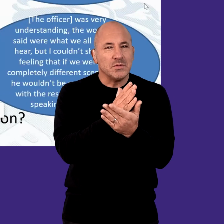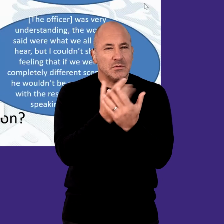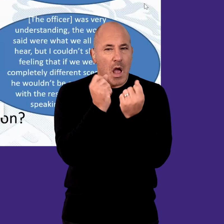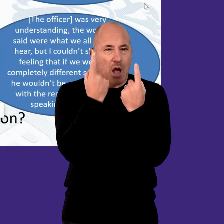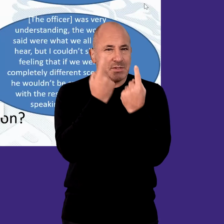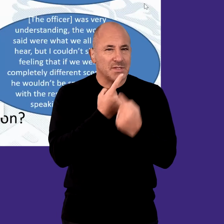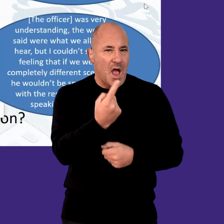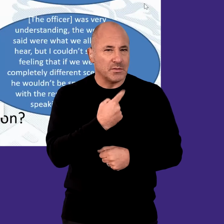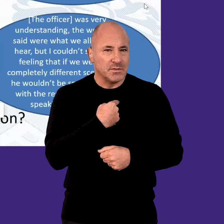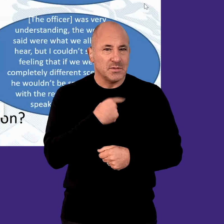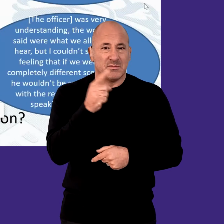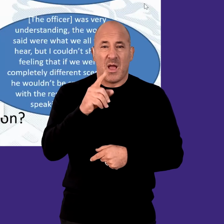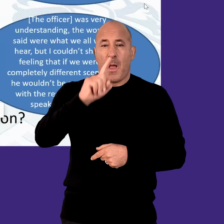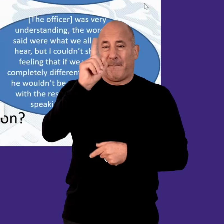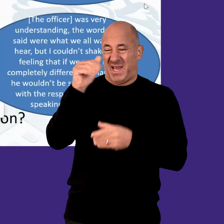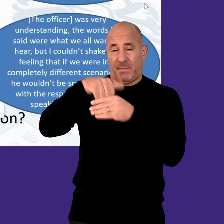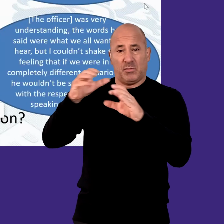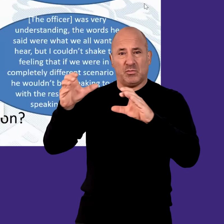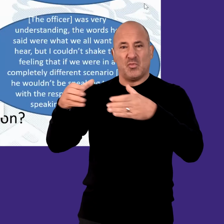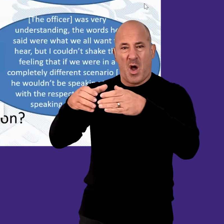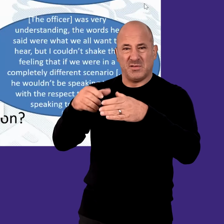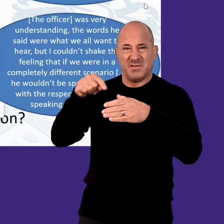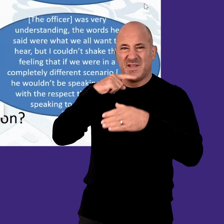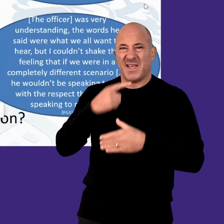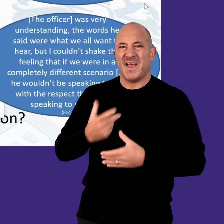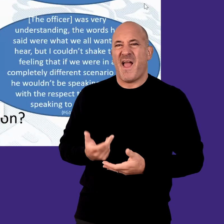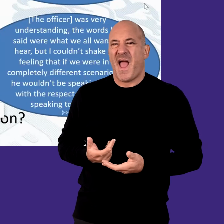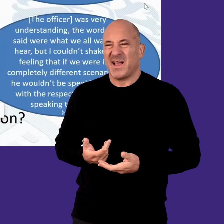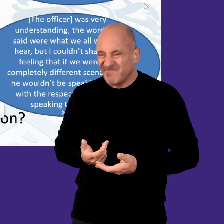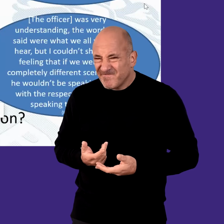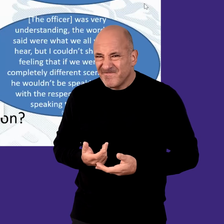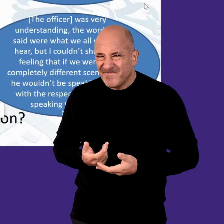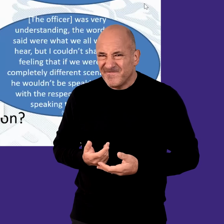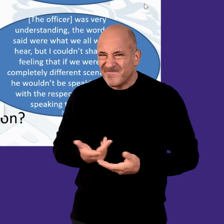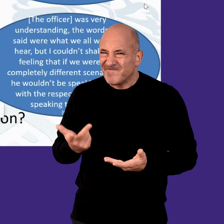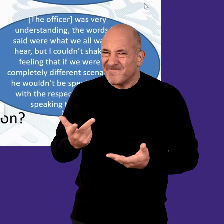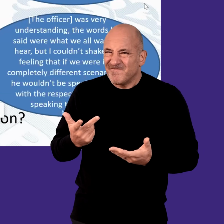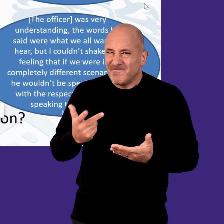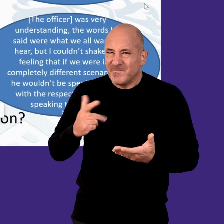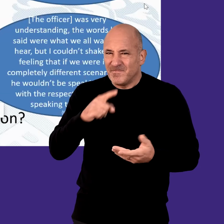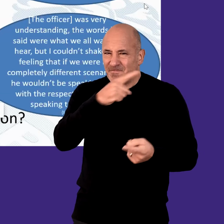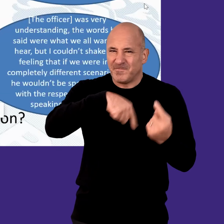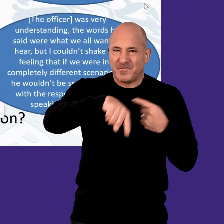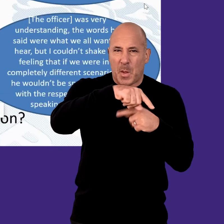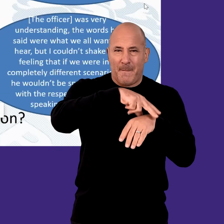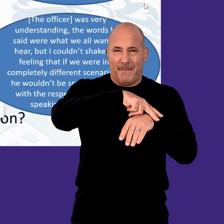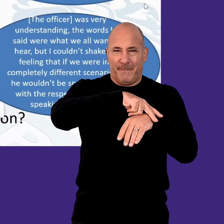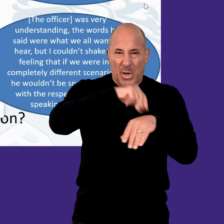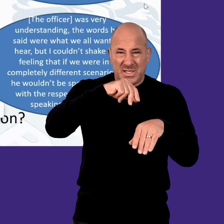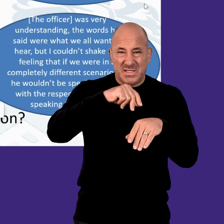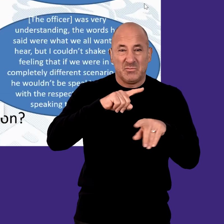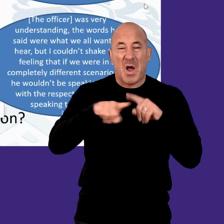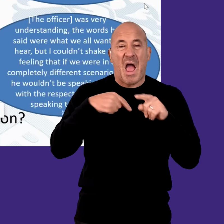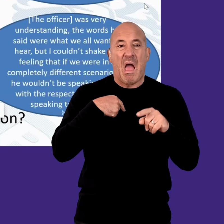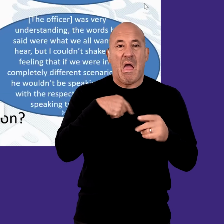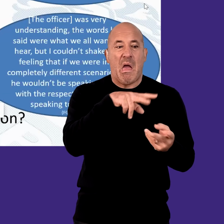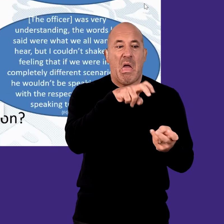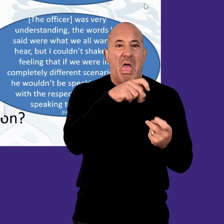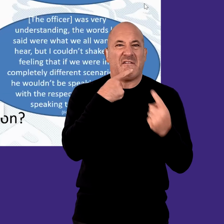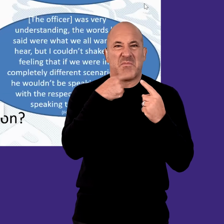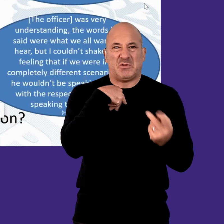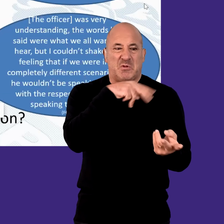amount of work in at the start in terms of building trust and understanding. but people from the trust kind of saying